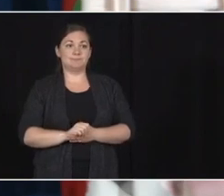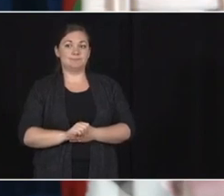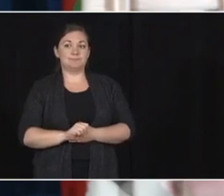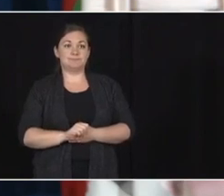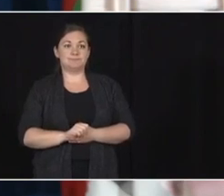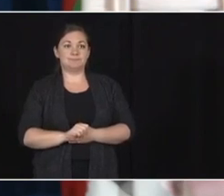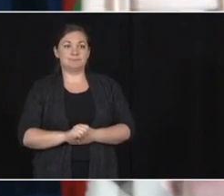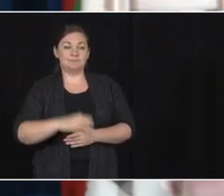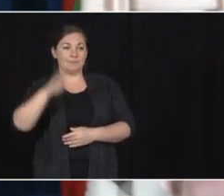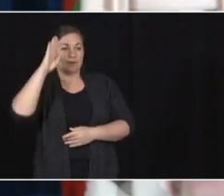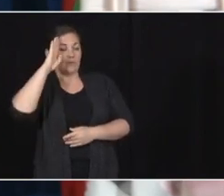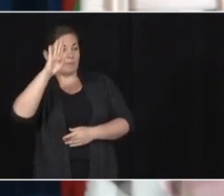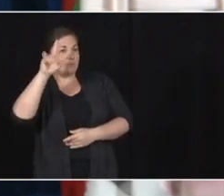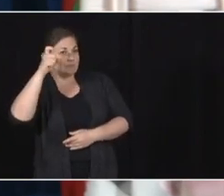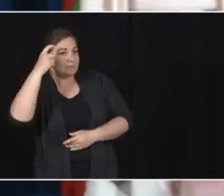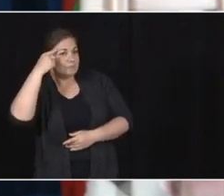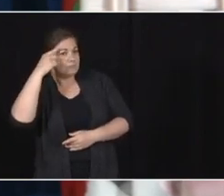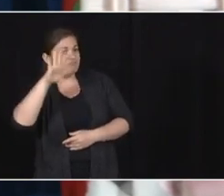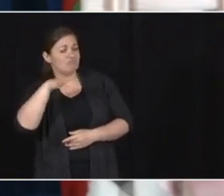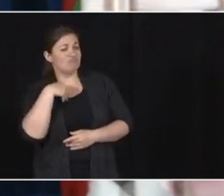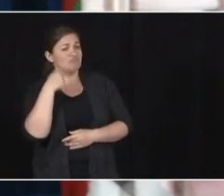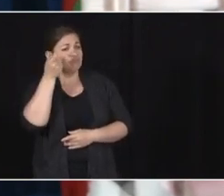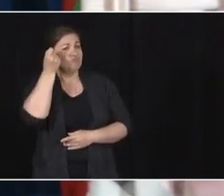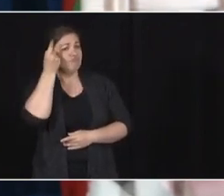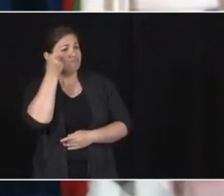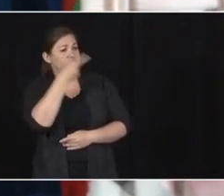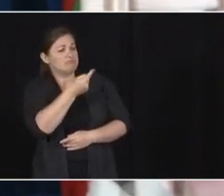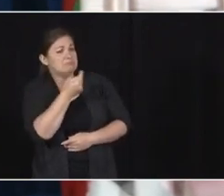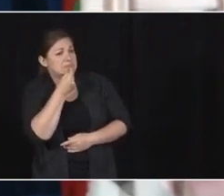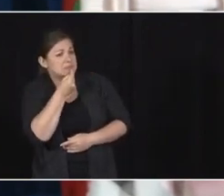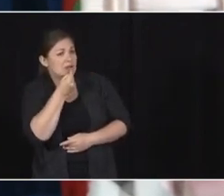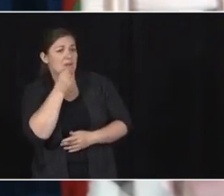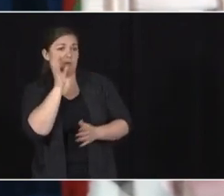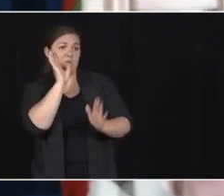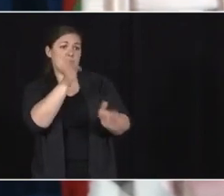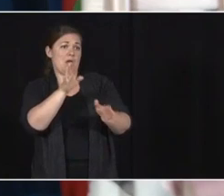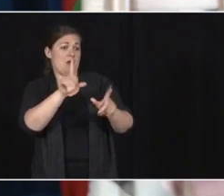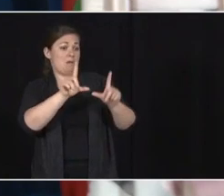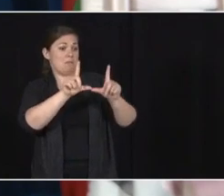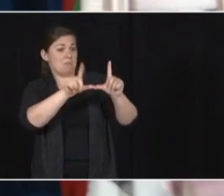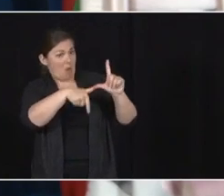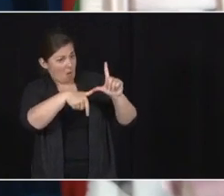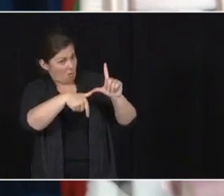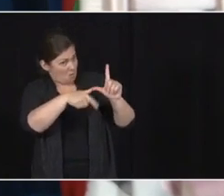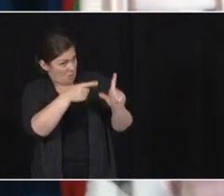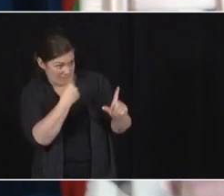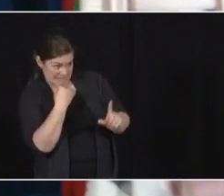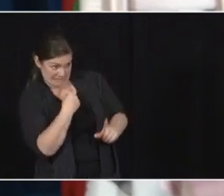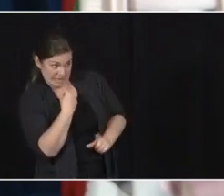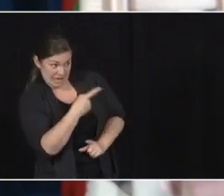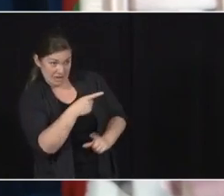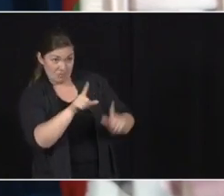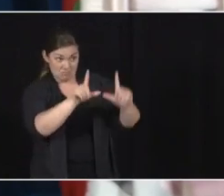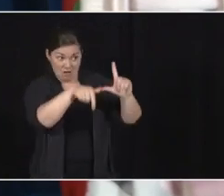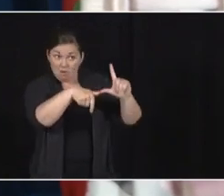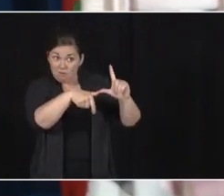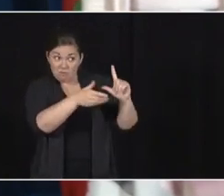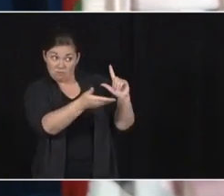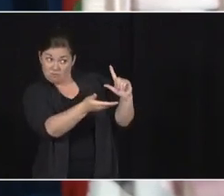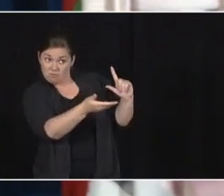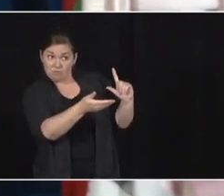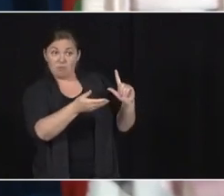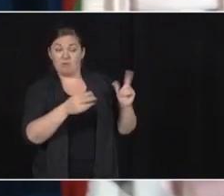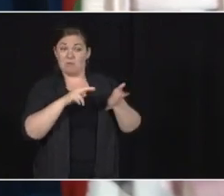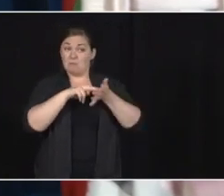I recognize that you mentioned here that you won't hesitate to pull licenses. Yes. But what I'm wondering is, will you commit to remove